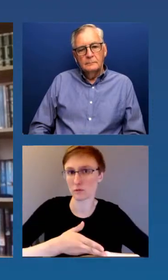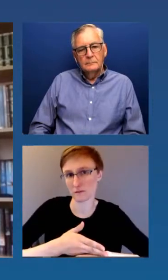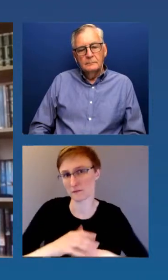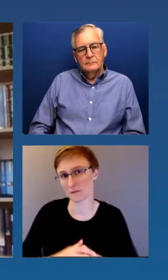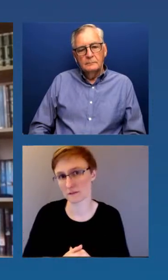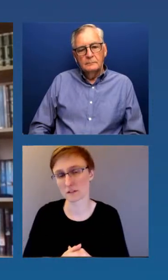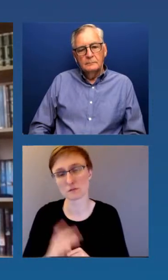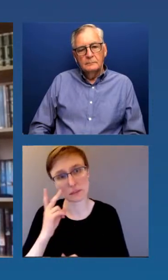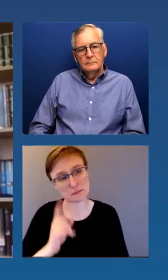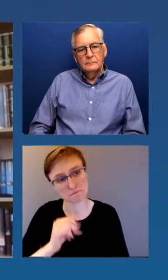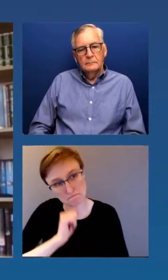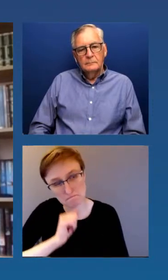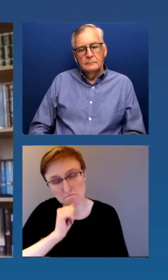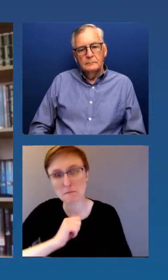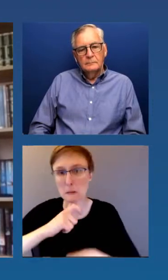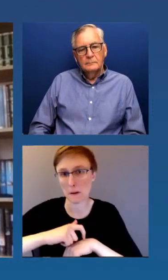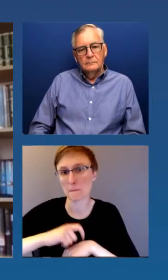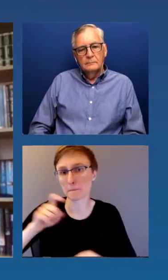and patience.